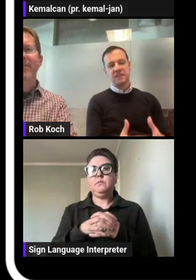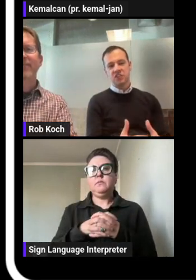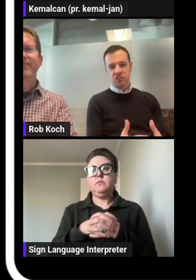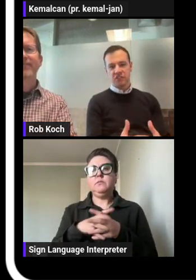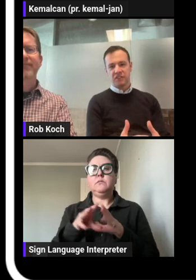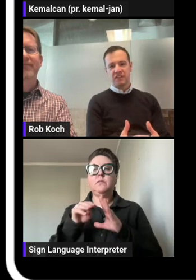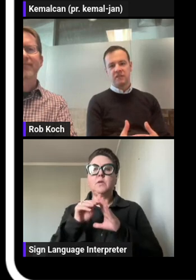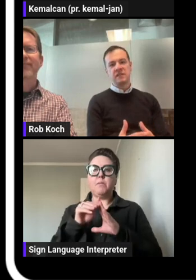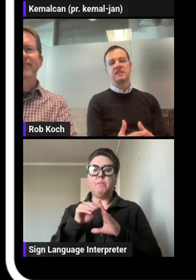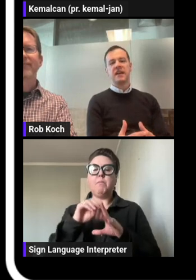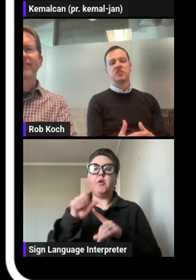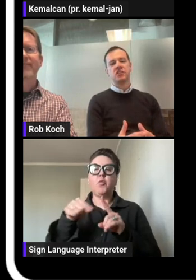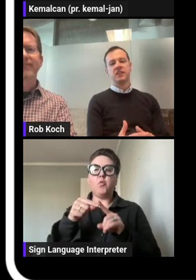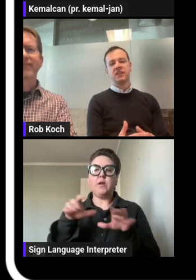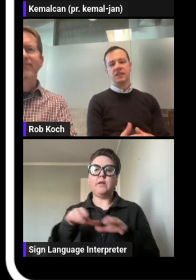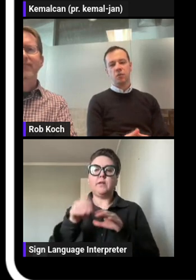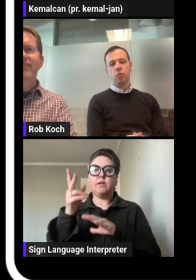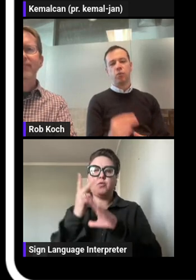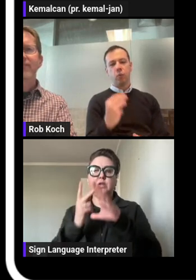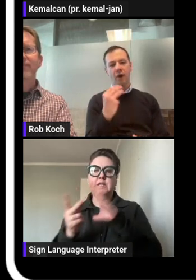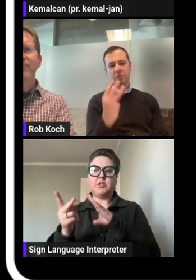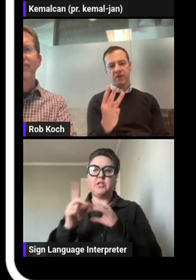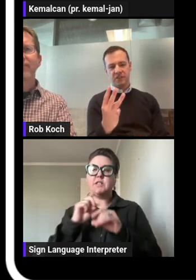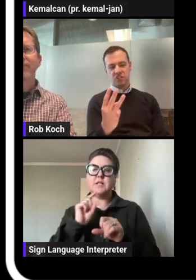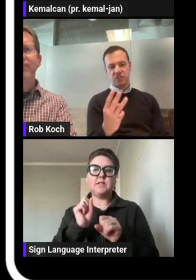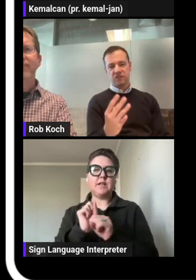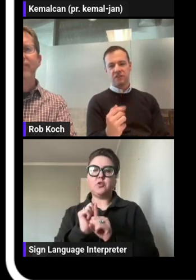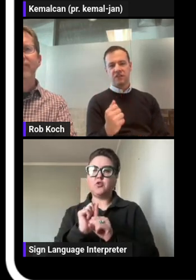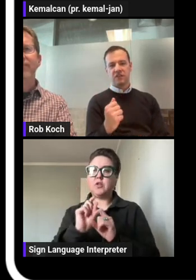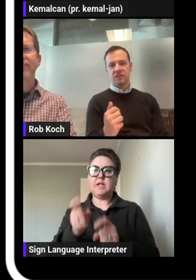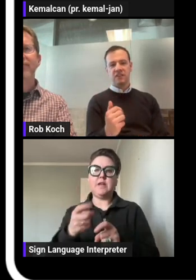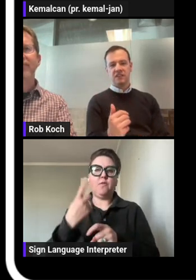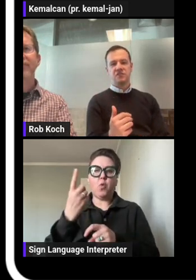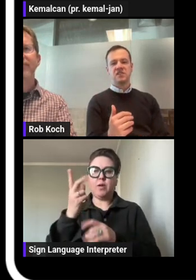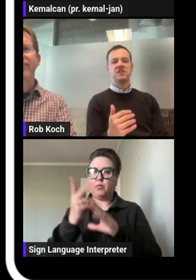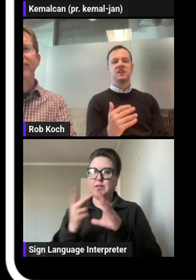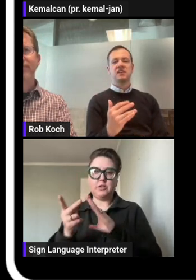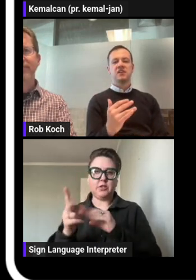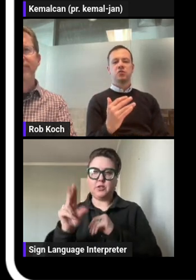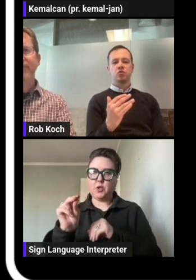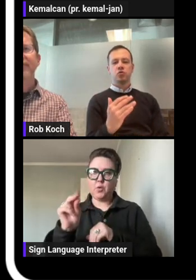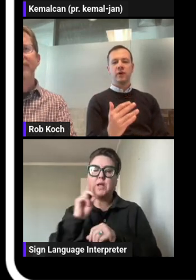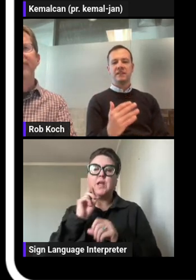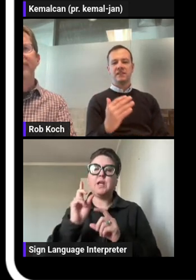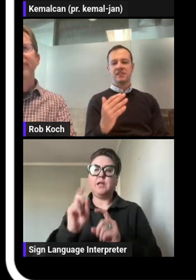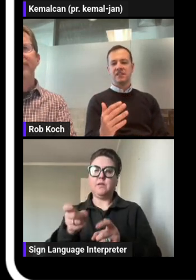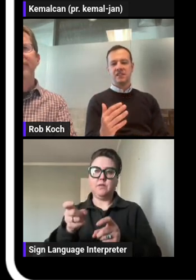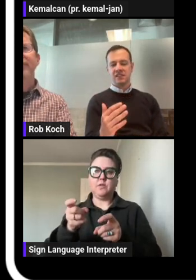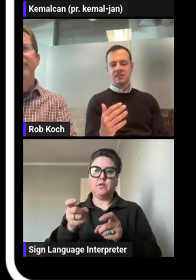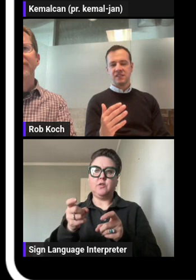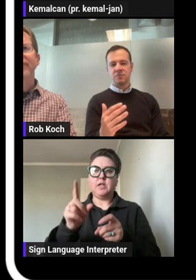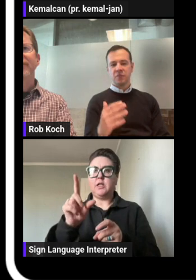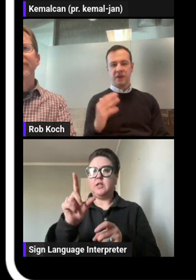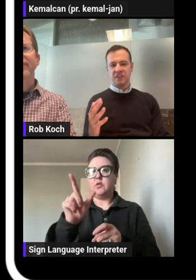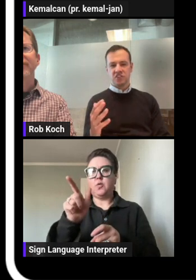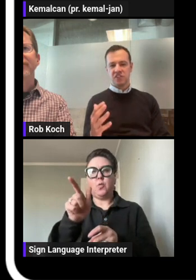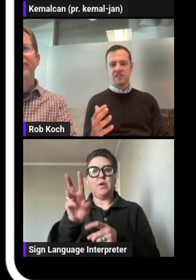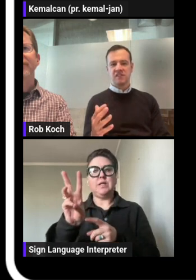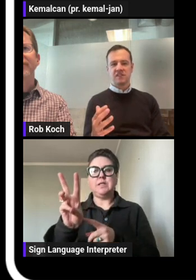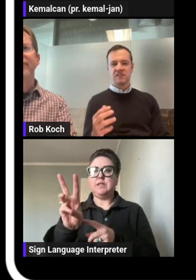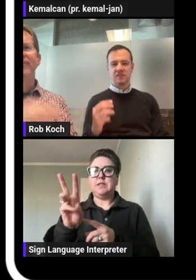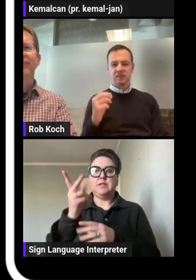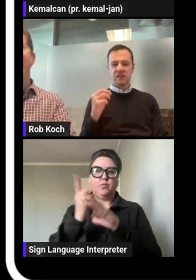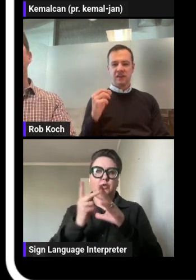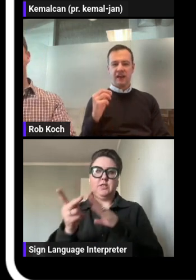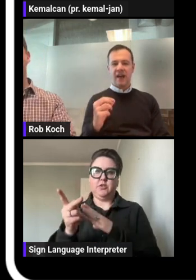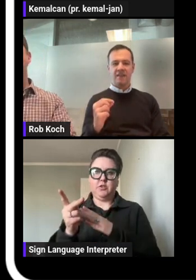does prediction, it doesn't actually give one prediction. It gives 26